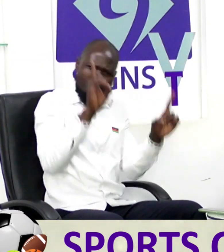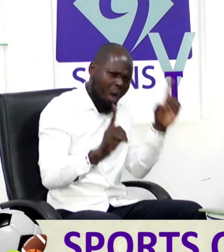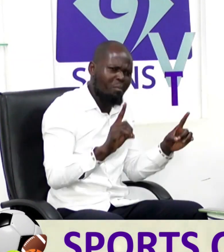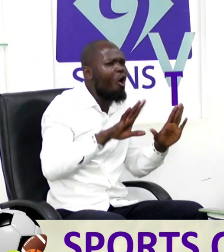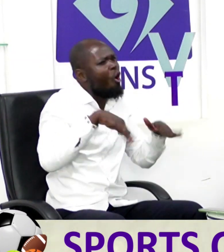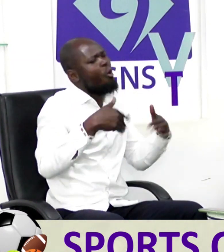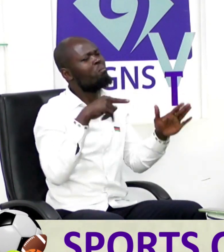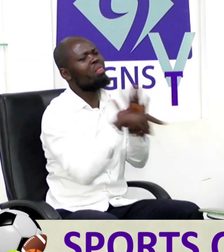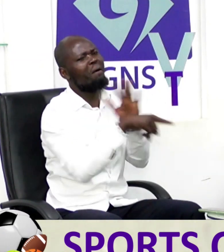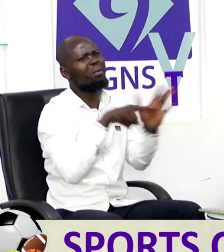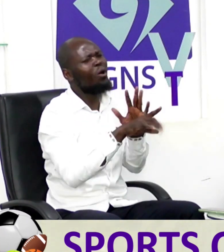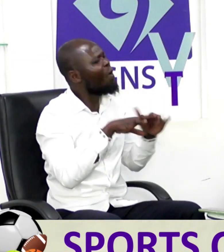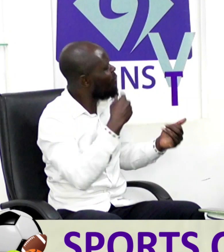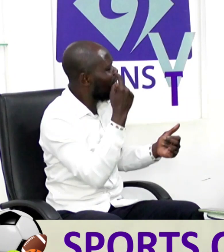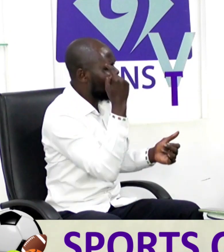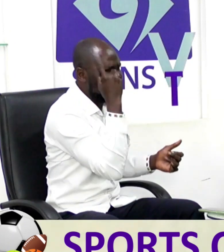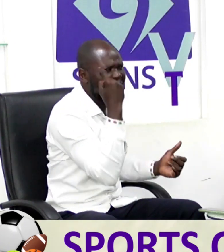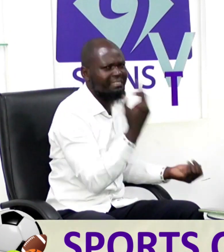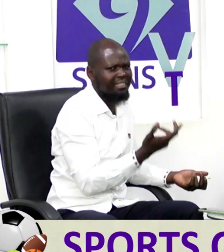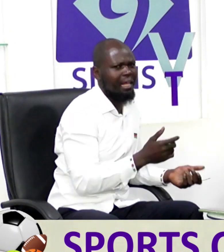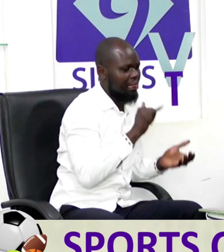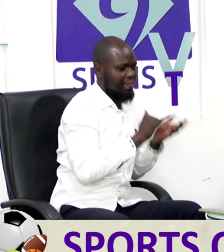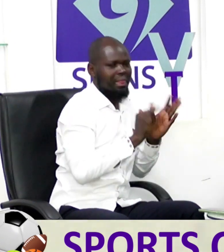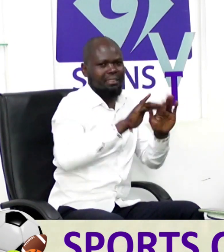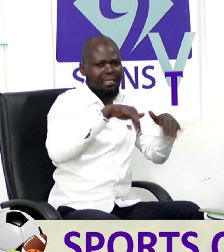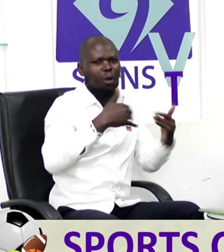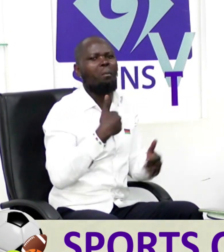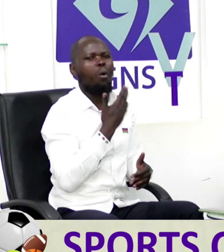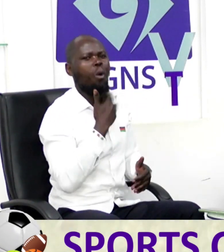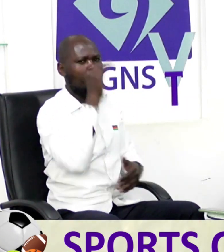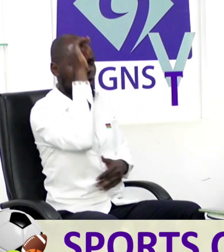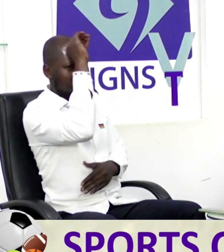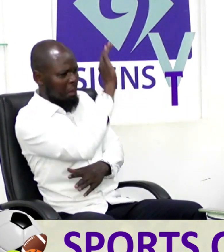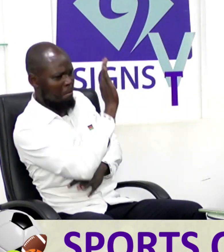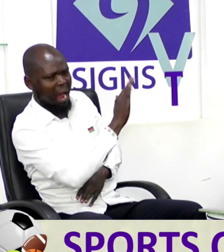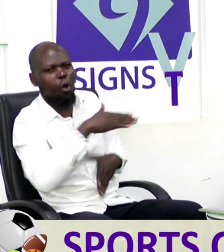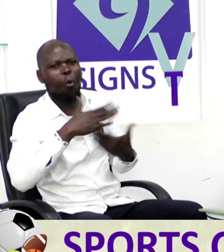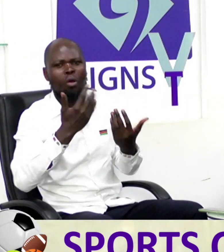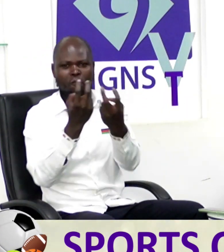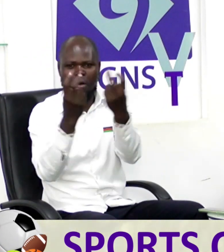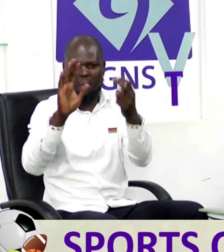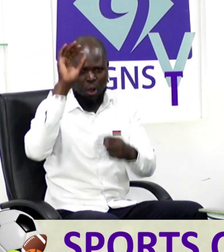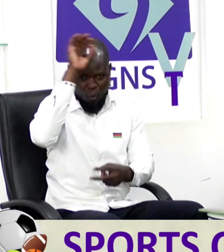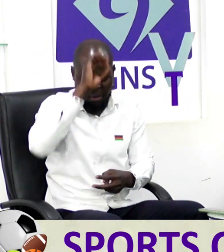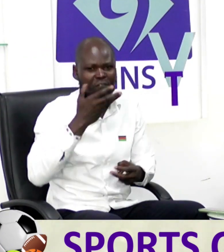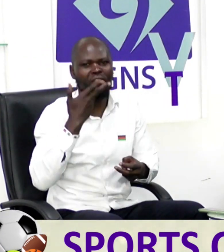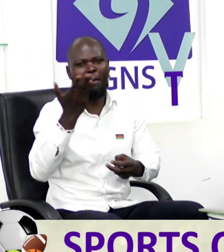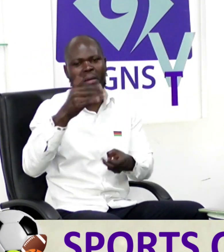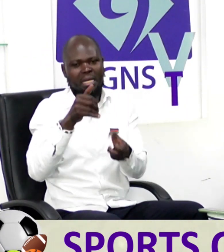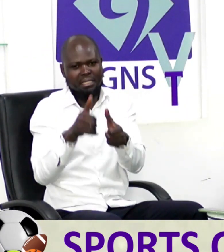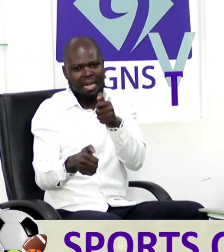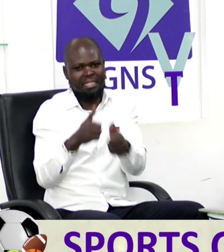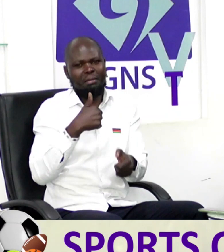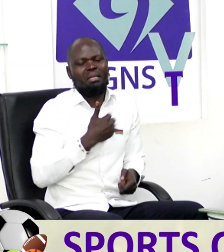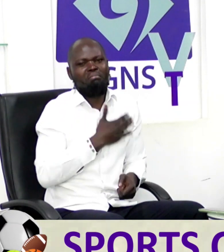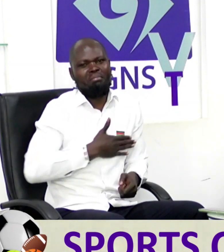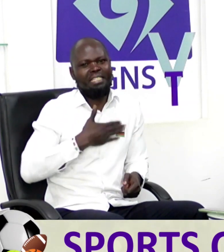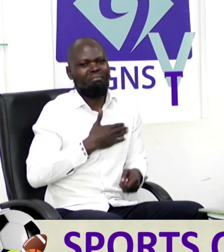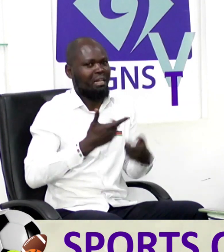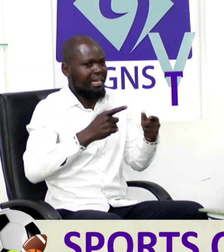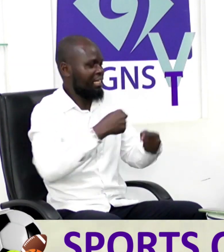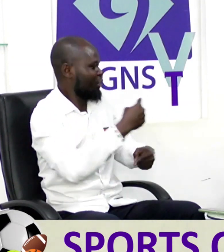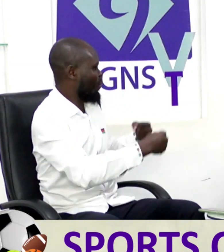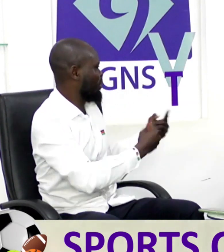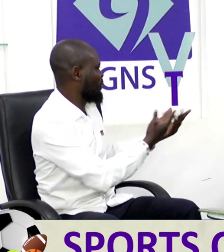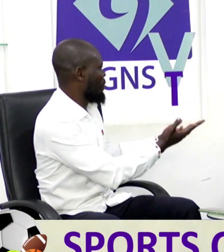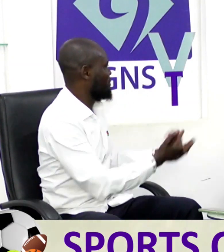and make them really score a lot of goals? Give us your opinion, and also viewers, send